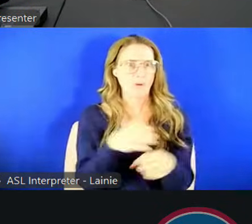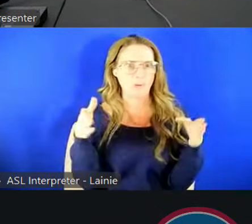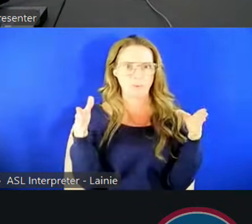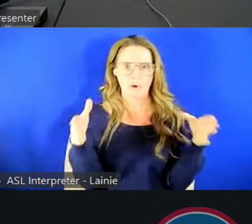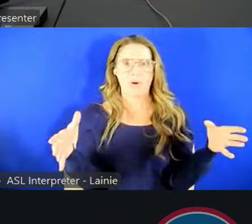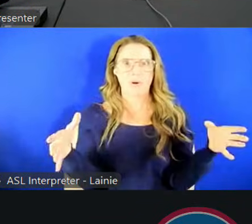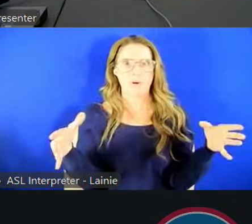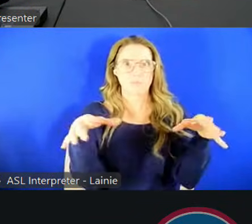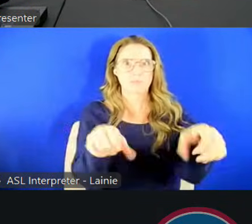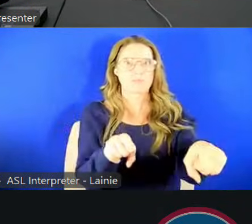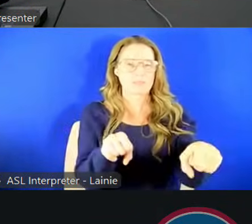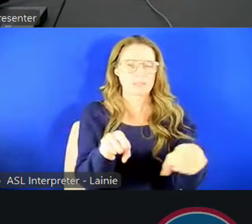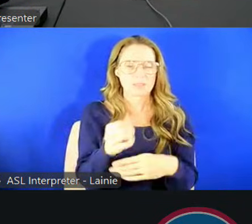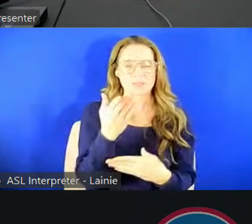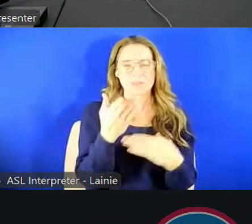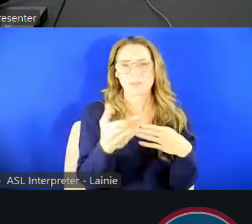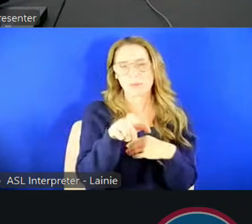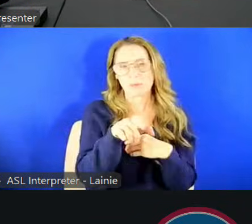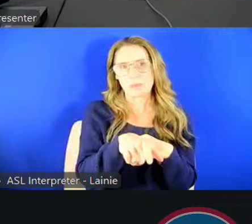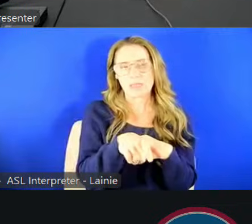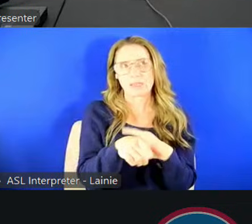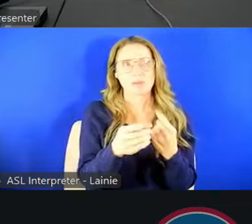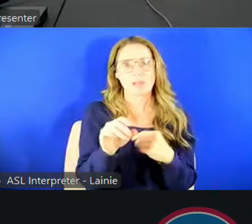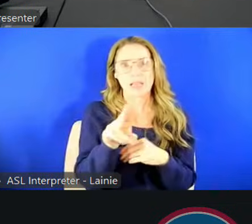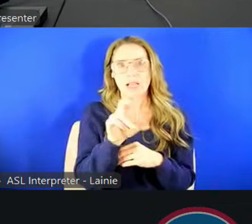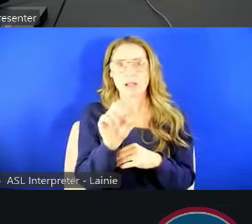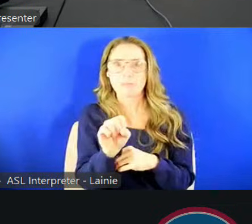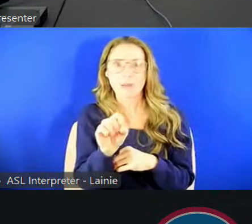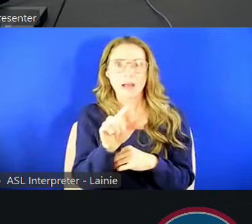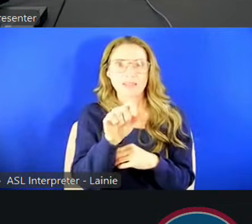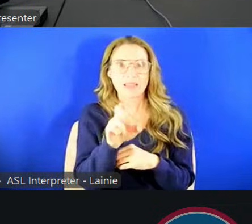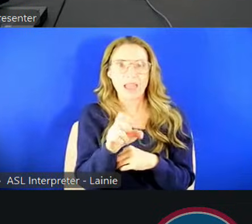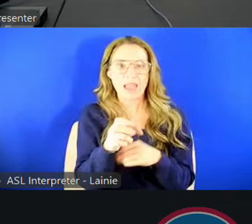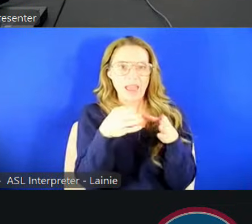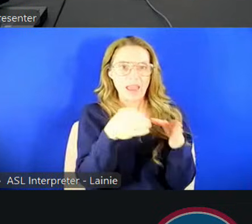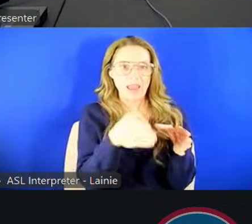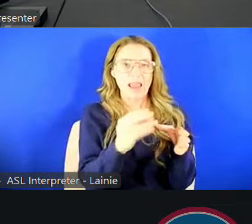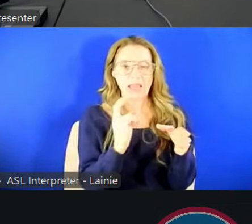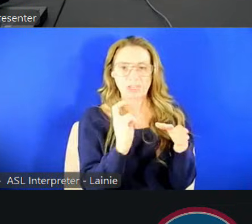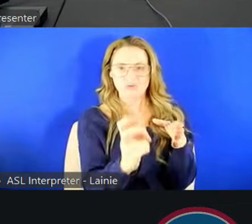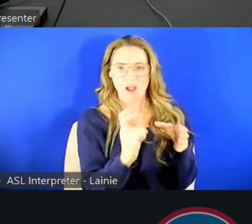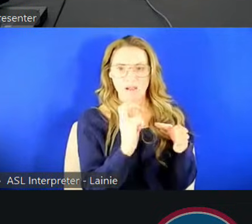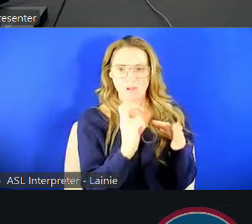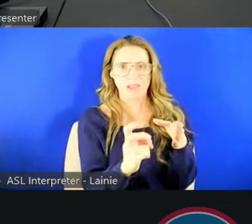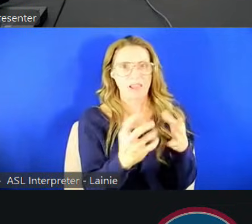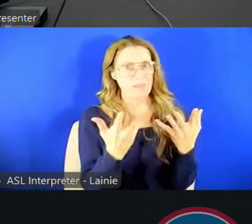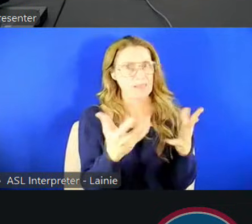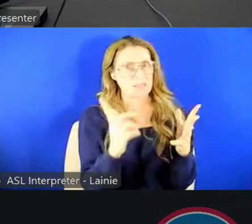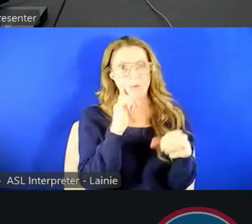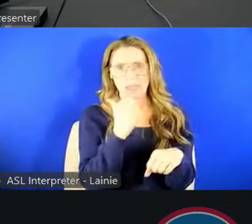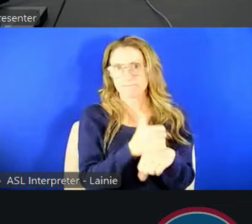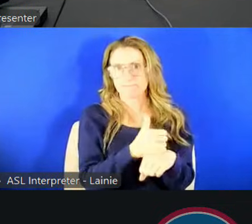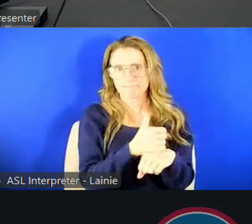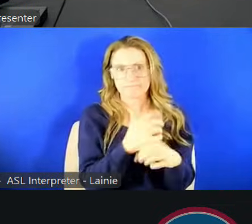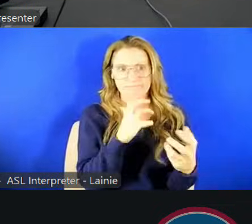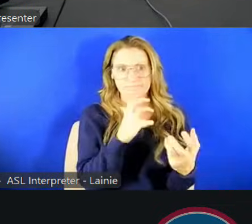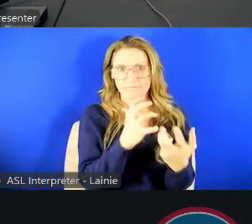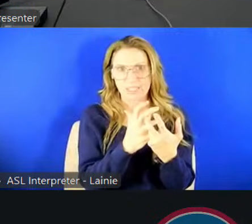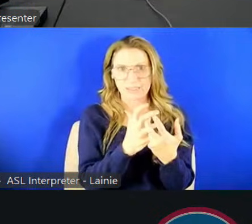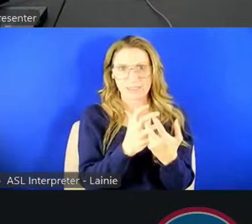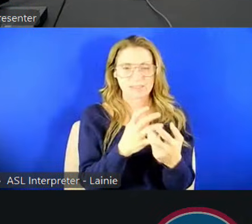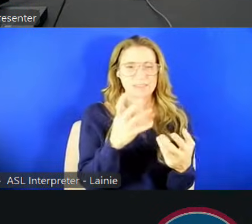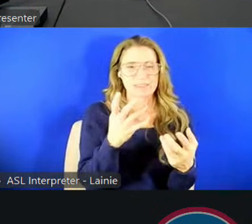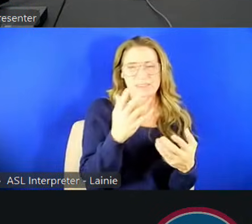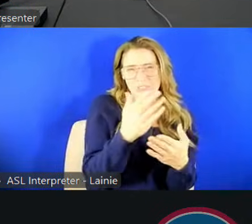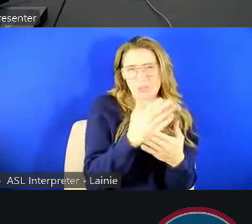know, we might have to do something more just like, you know, a bus lane and a travel lane, and that's all we can fit in there. So some of it is, yeah, just the built environment and what we're